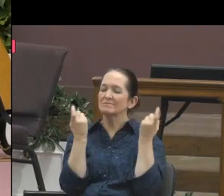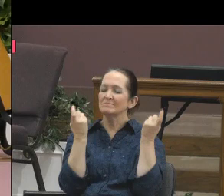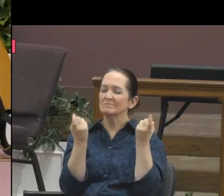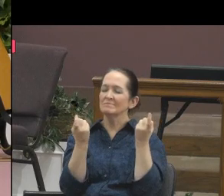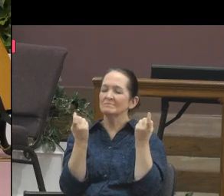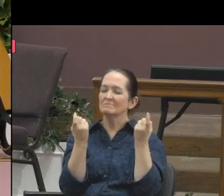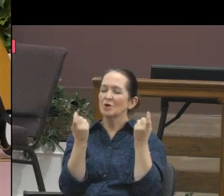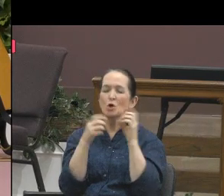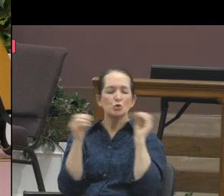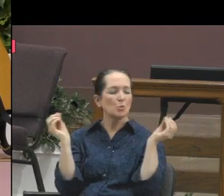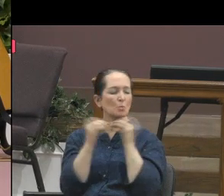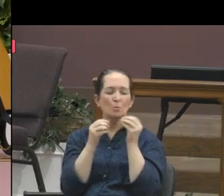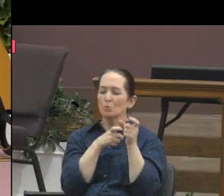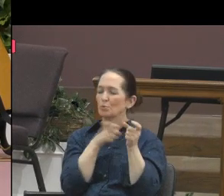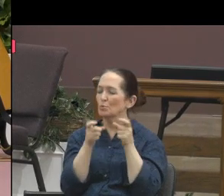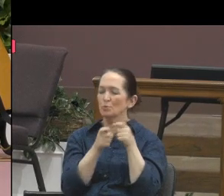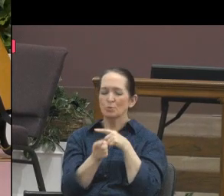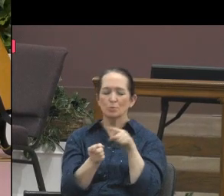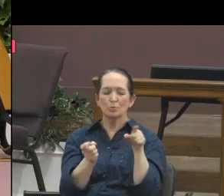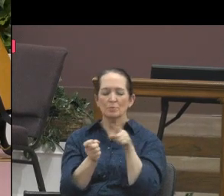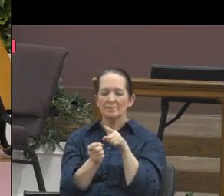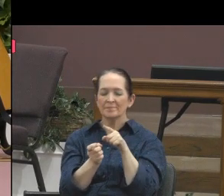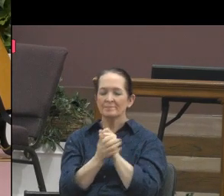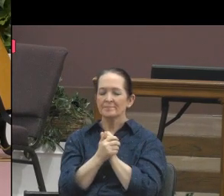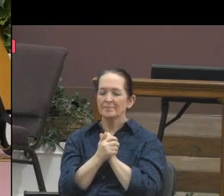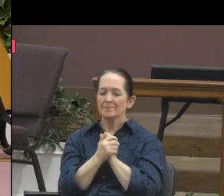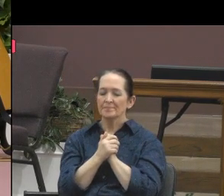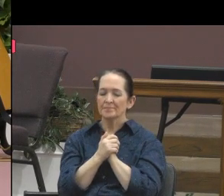that it will no longer control you.